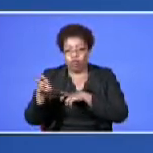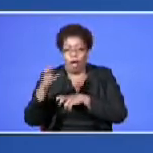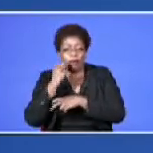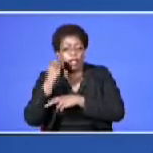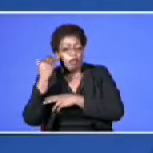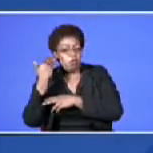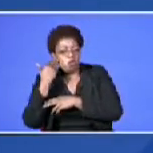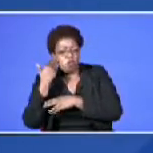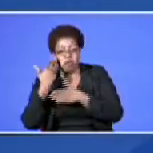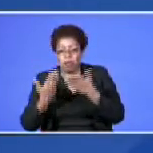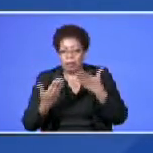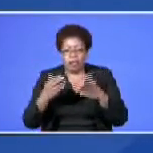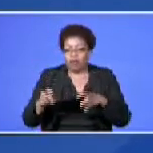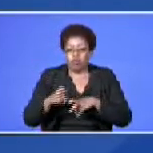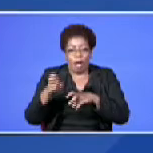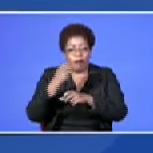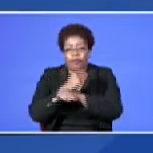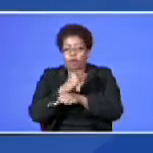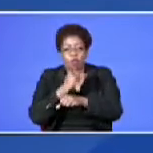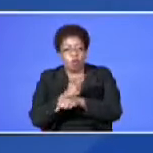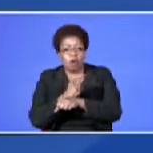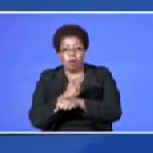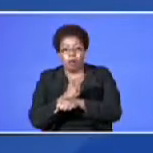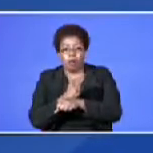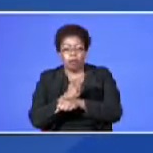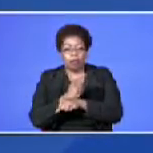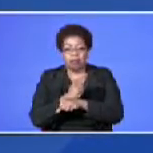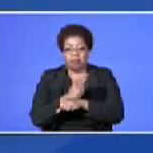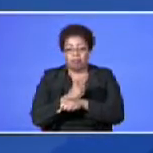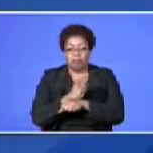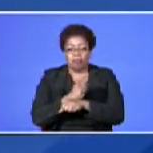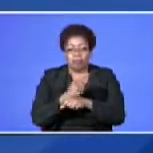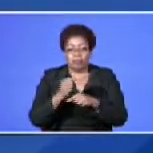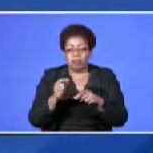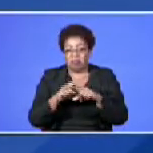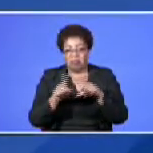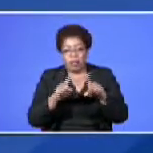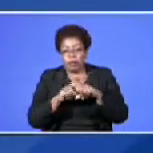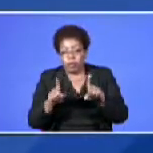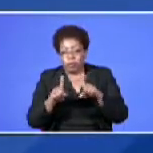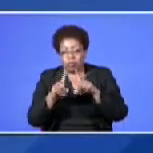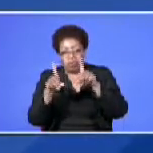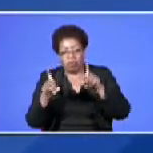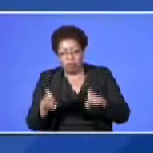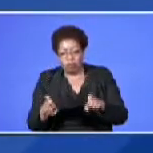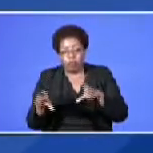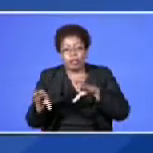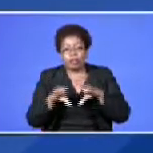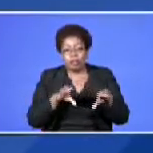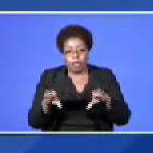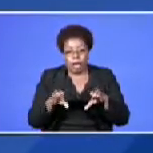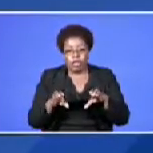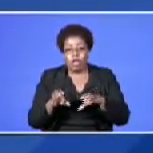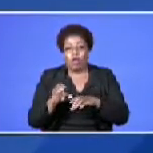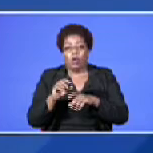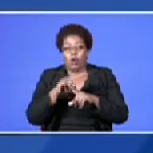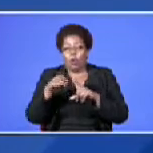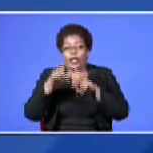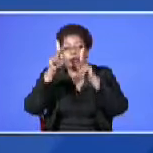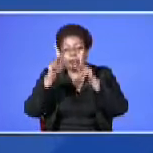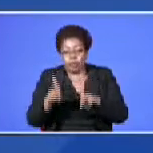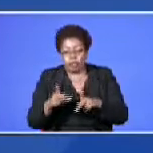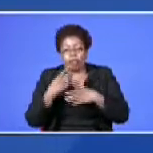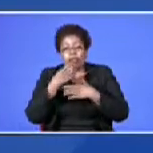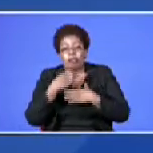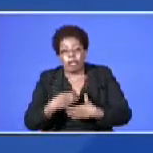whether that's traveling for work. The evaluation would be done once persons indicate their desire to